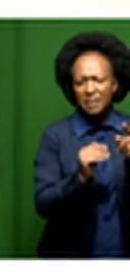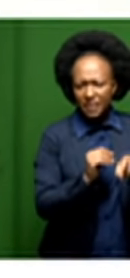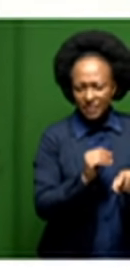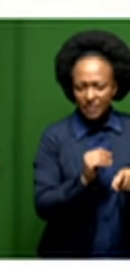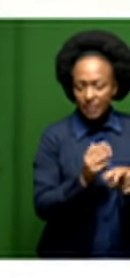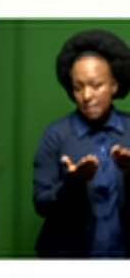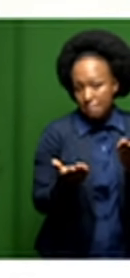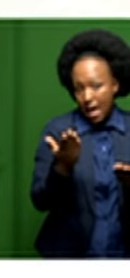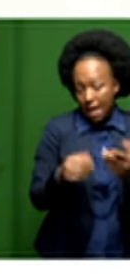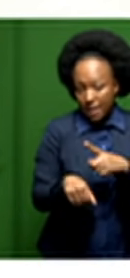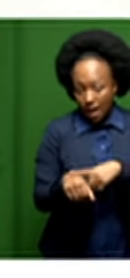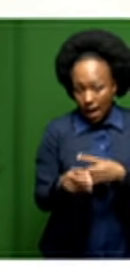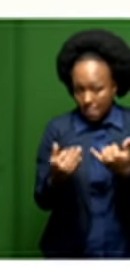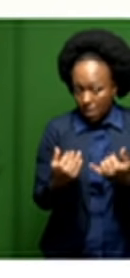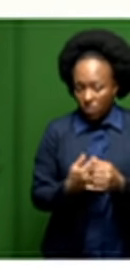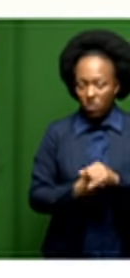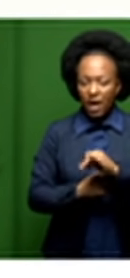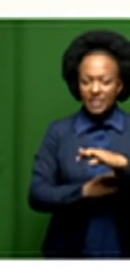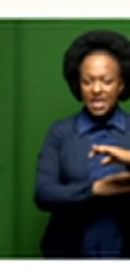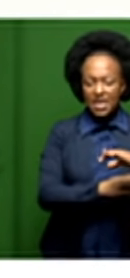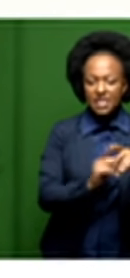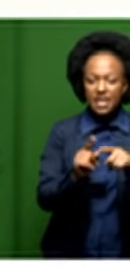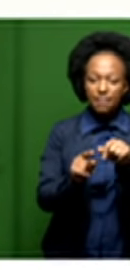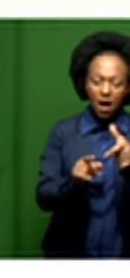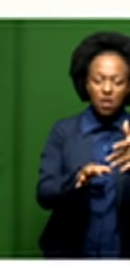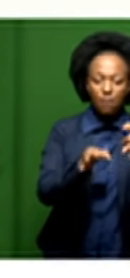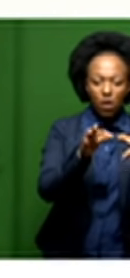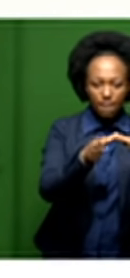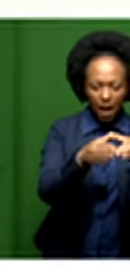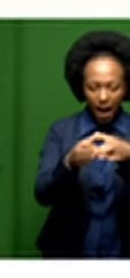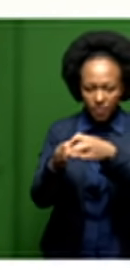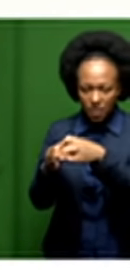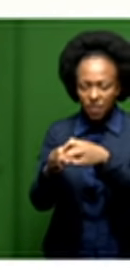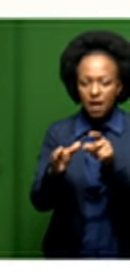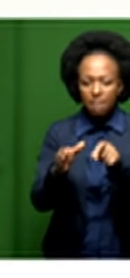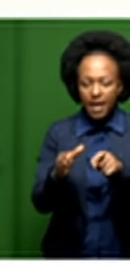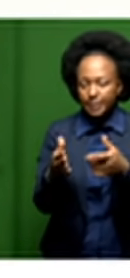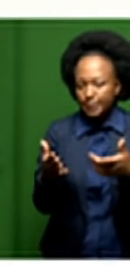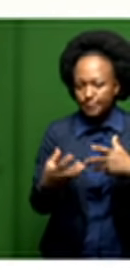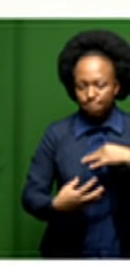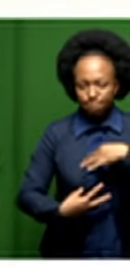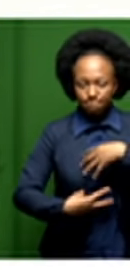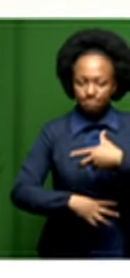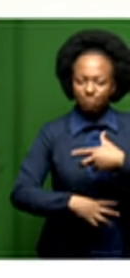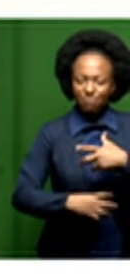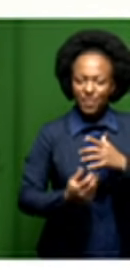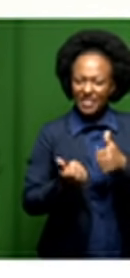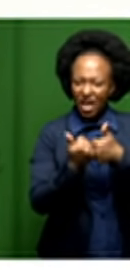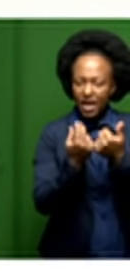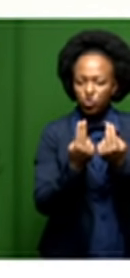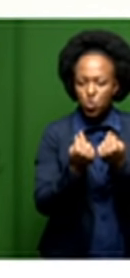time for the IEC and the different political parties to adopt to the new challenges that we're facing